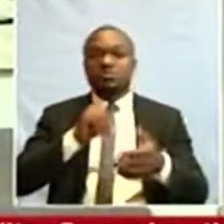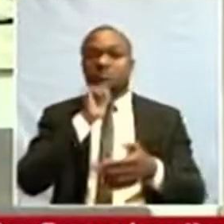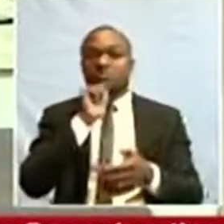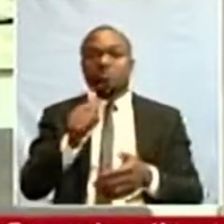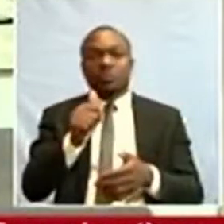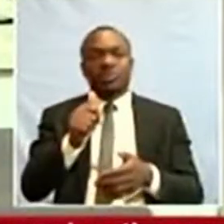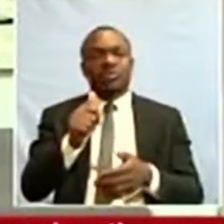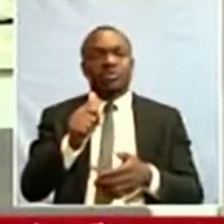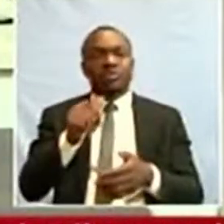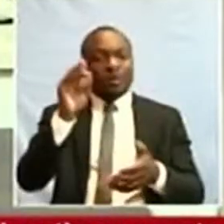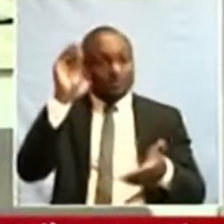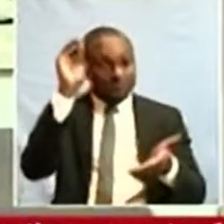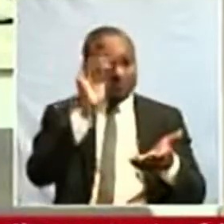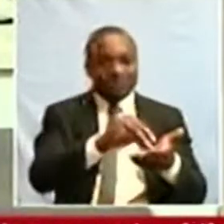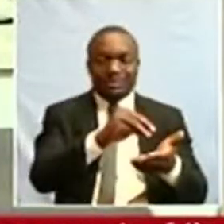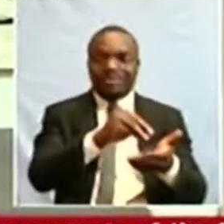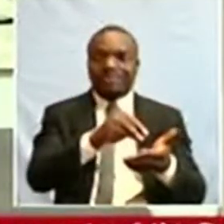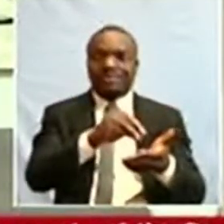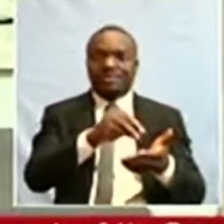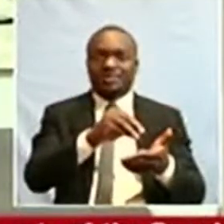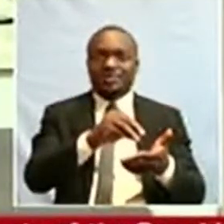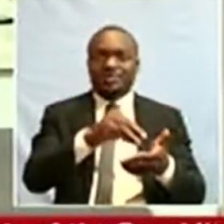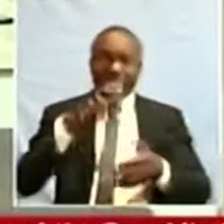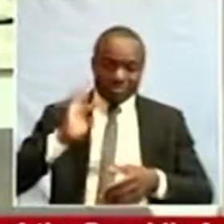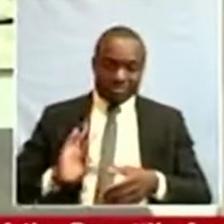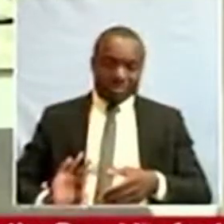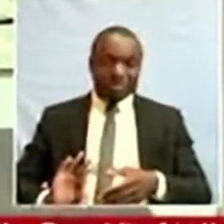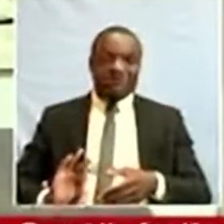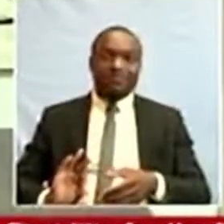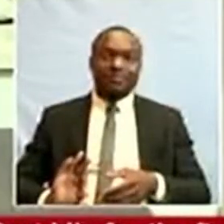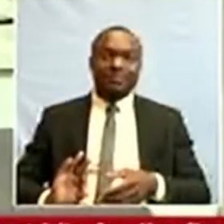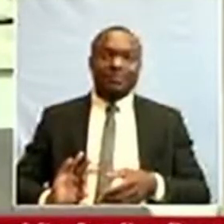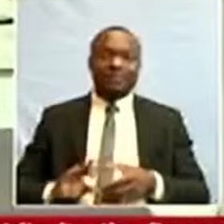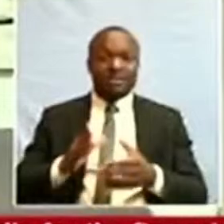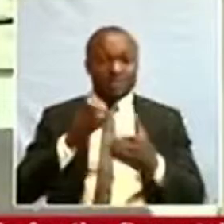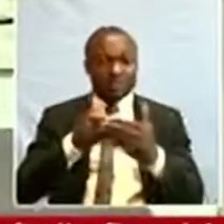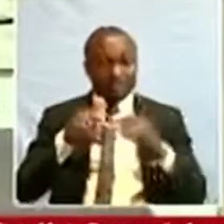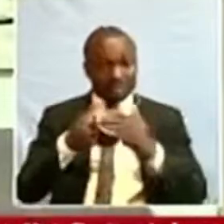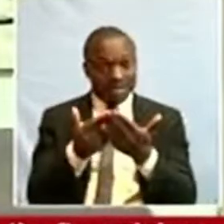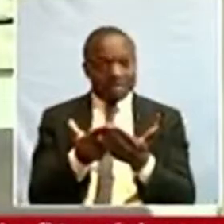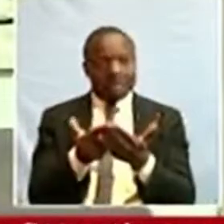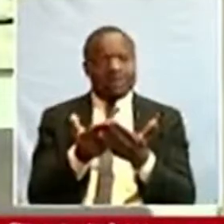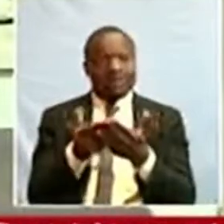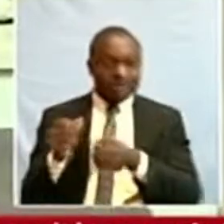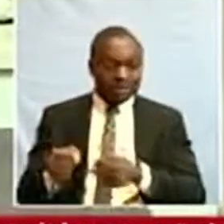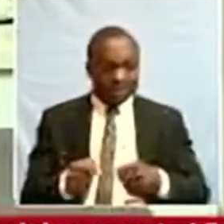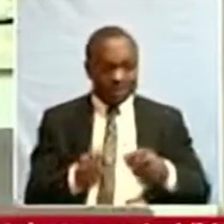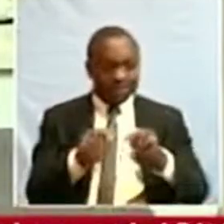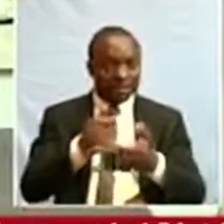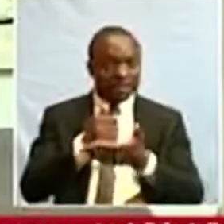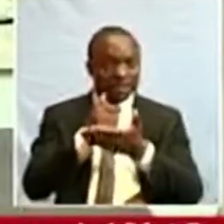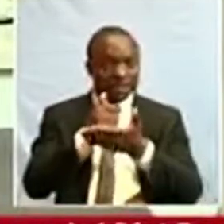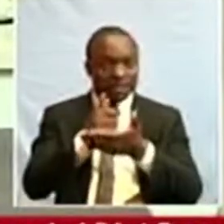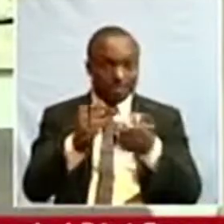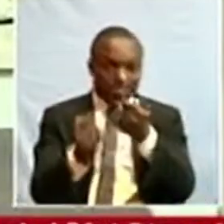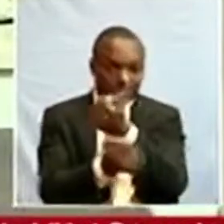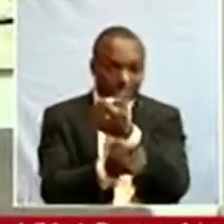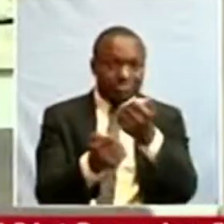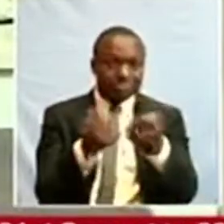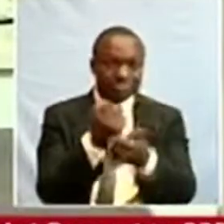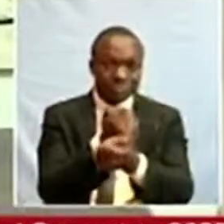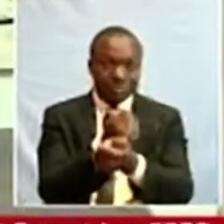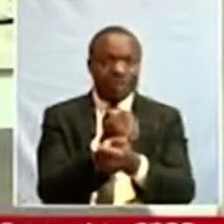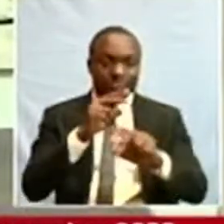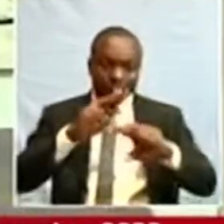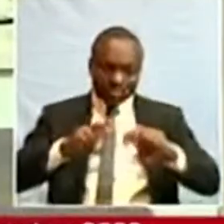be onboarded to benefit for the season. So this is how the integration helps to automate these checks and